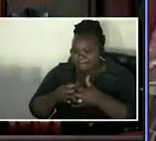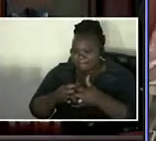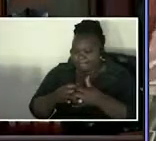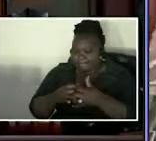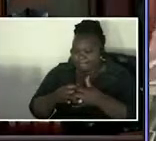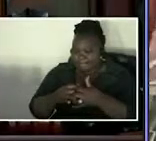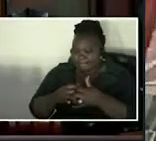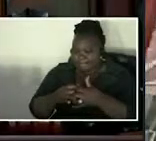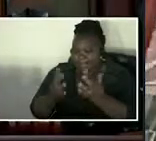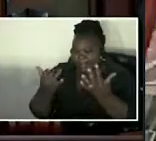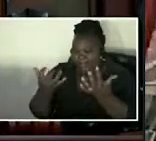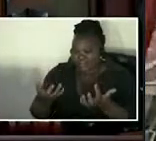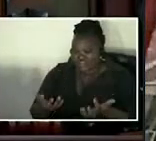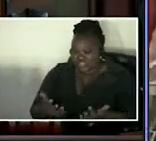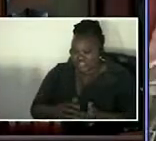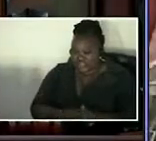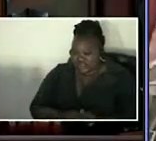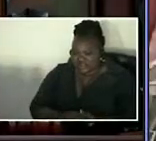budget